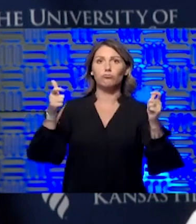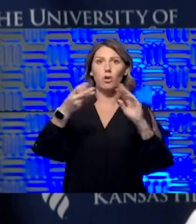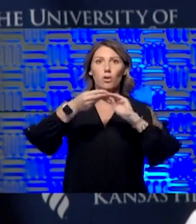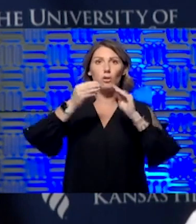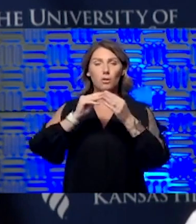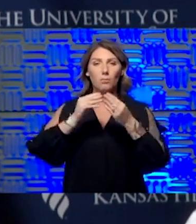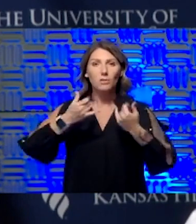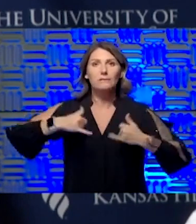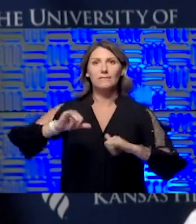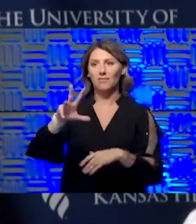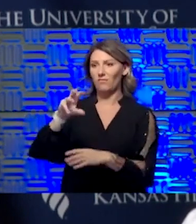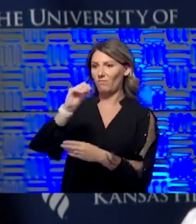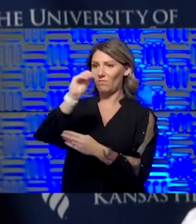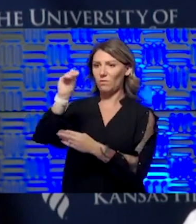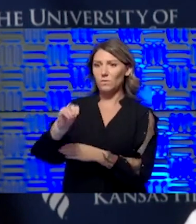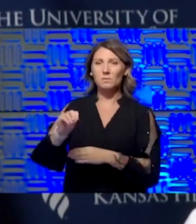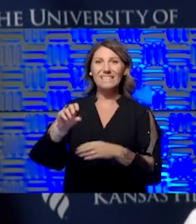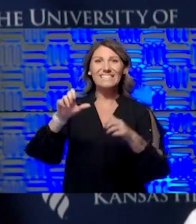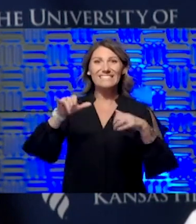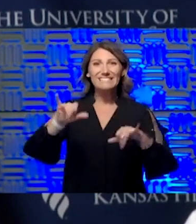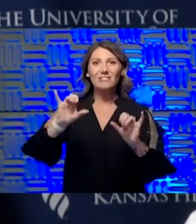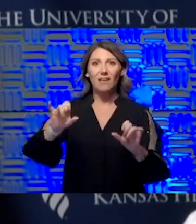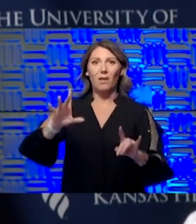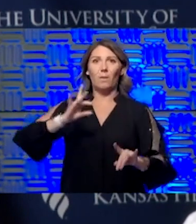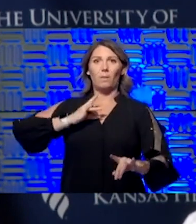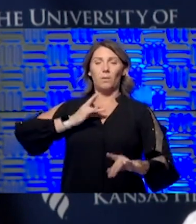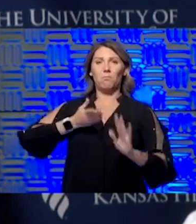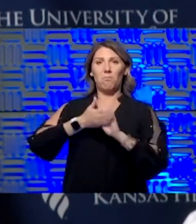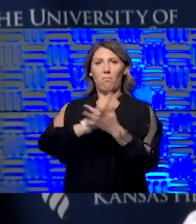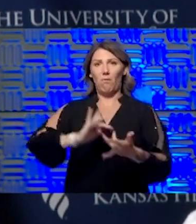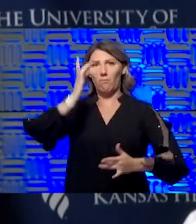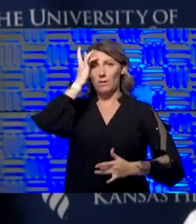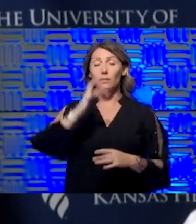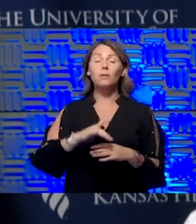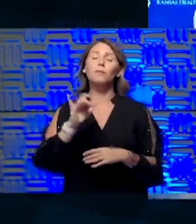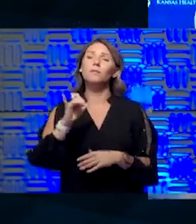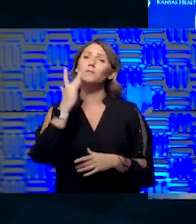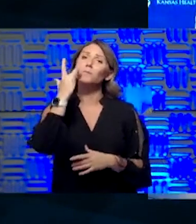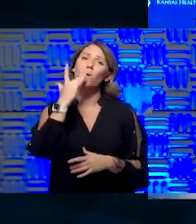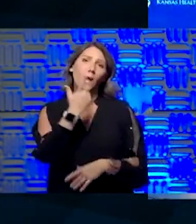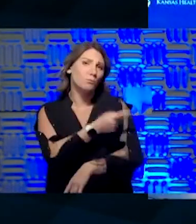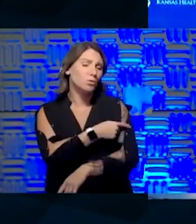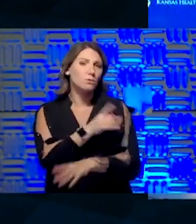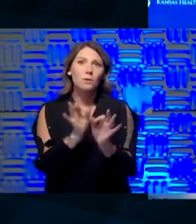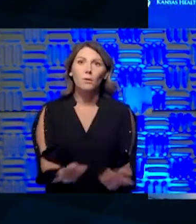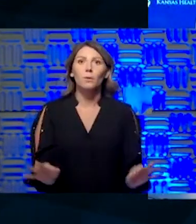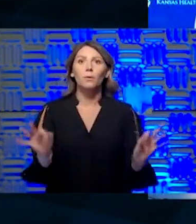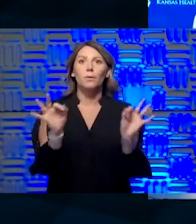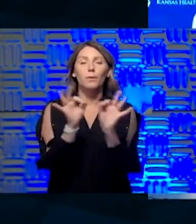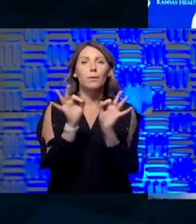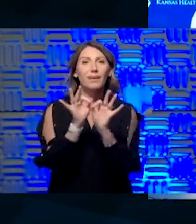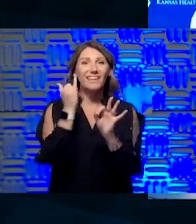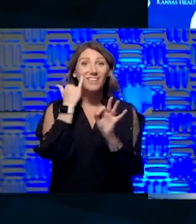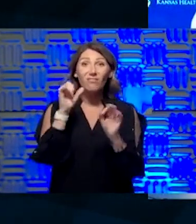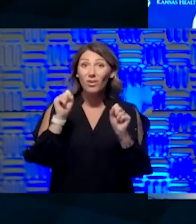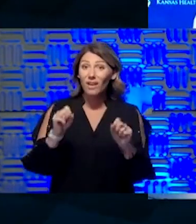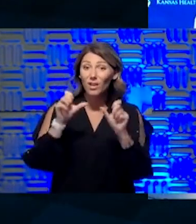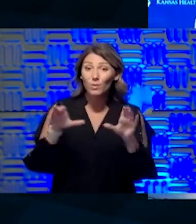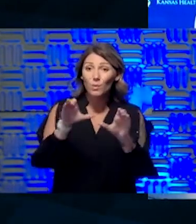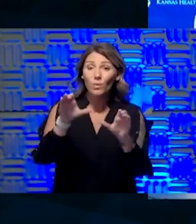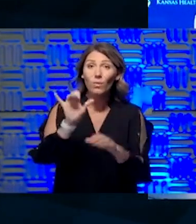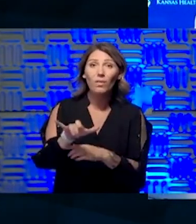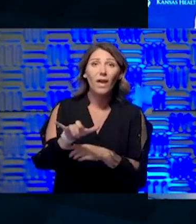this morning from one of our nurse leaders who talked about a scenario when a patient needed really, or the